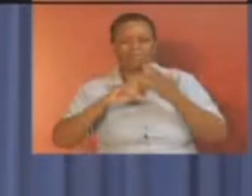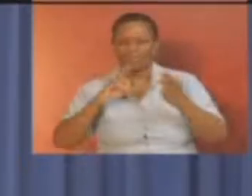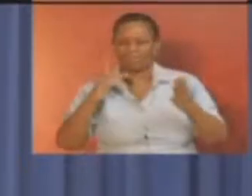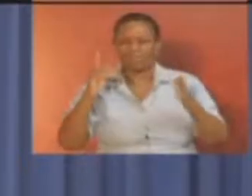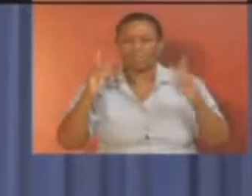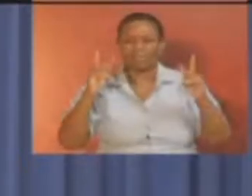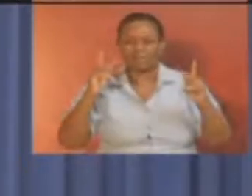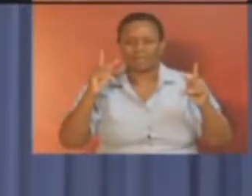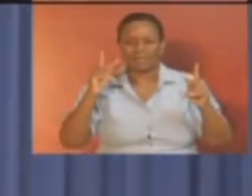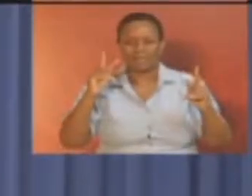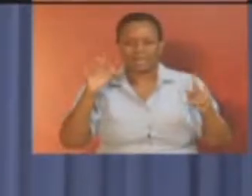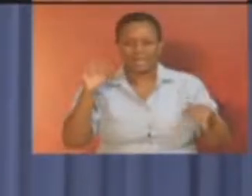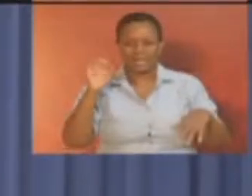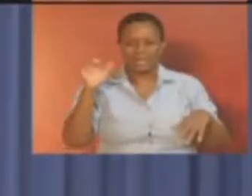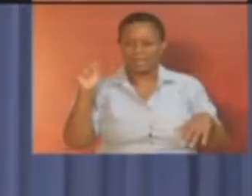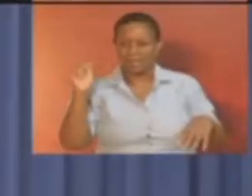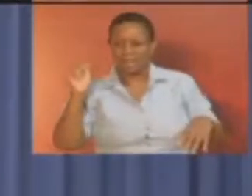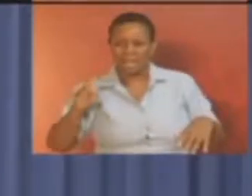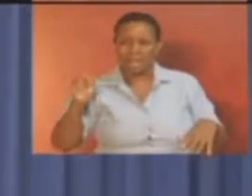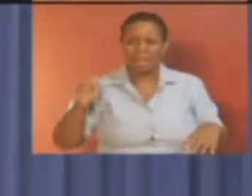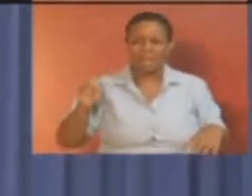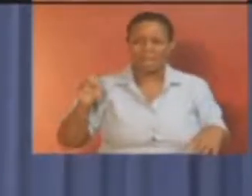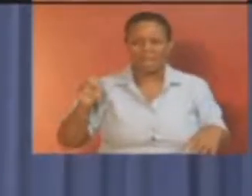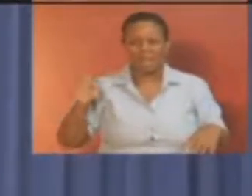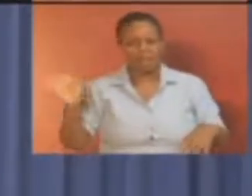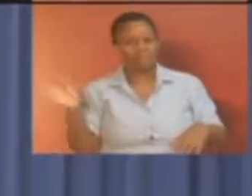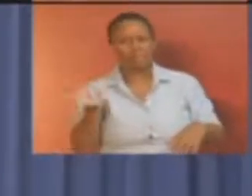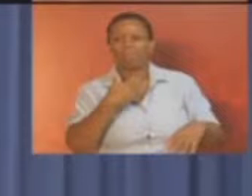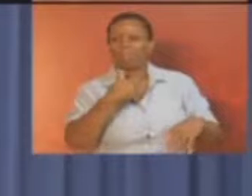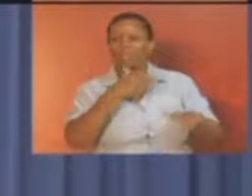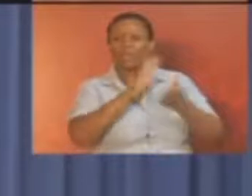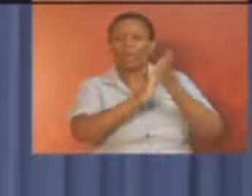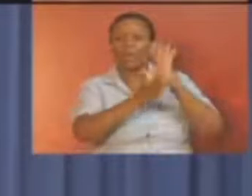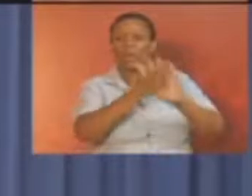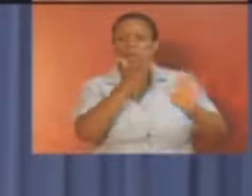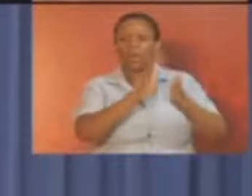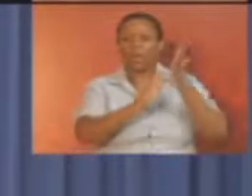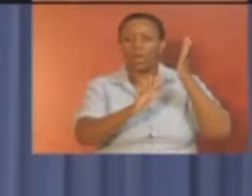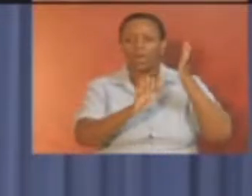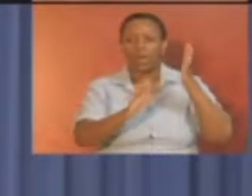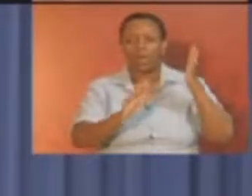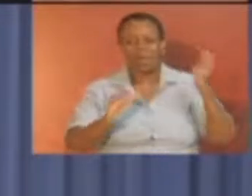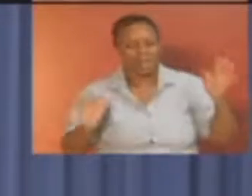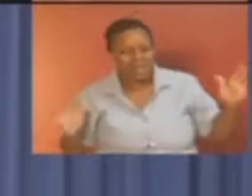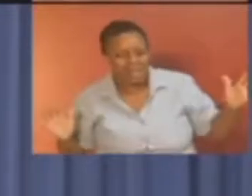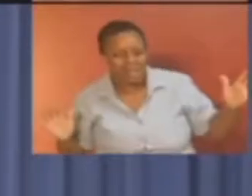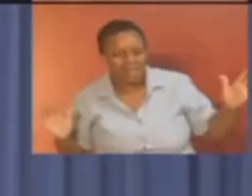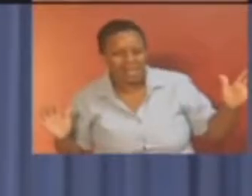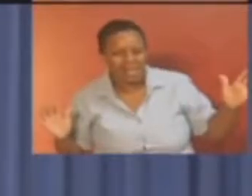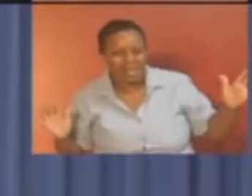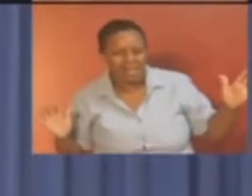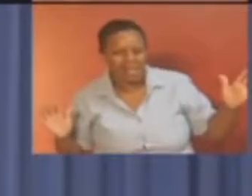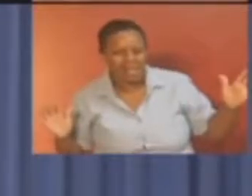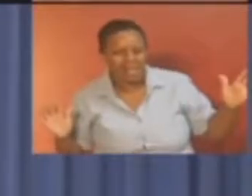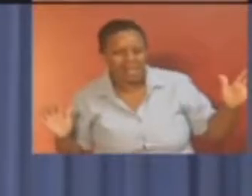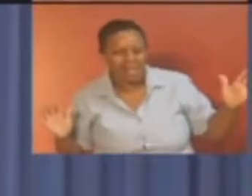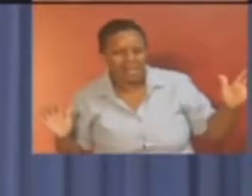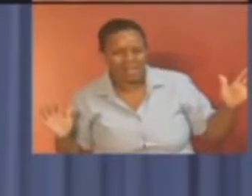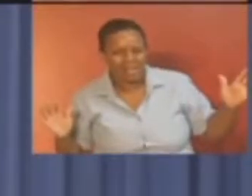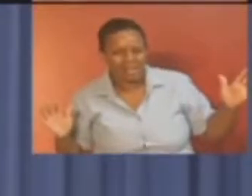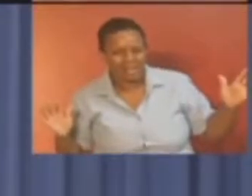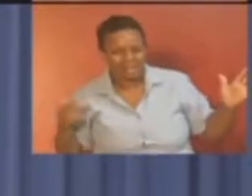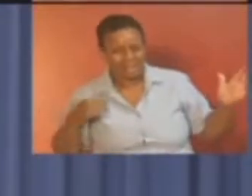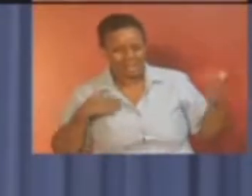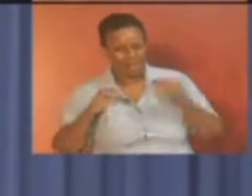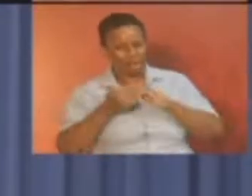take the opportunity and abandon the SCA exam totally. But it's the next paragraph, it's the next phrase that I was concerned about. And then think